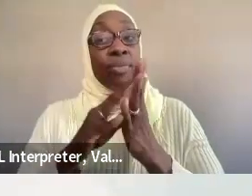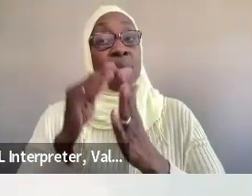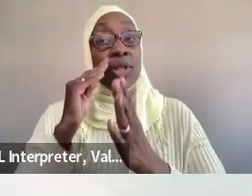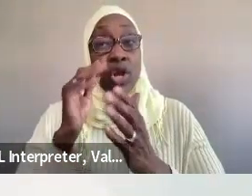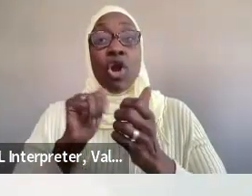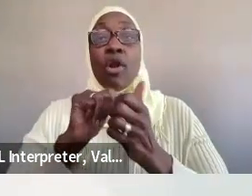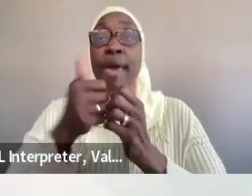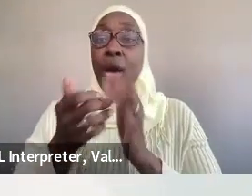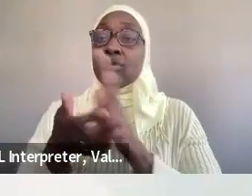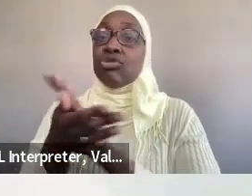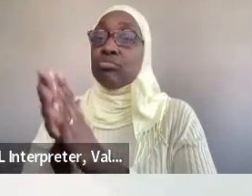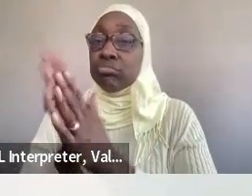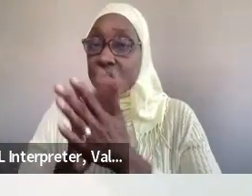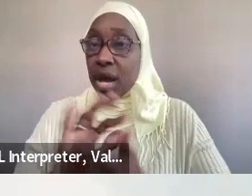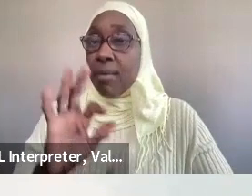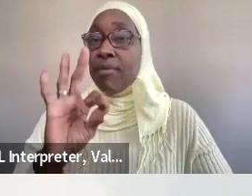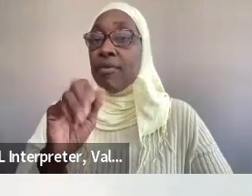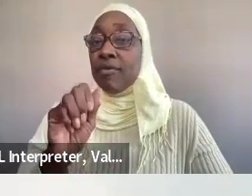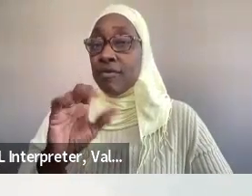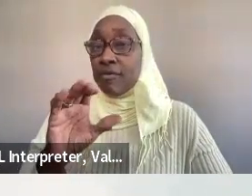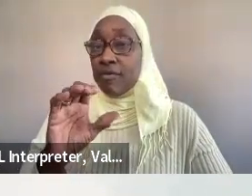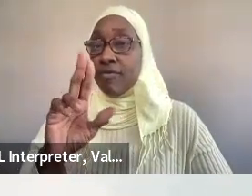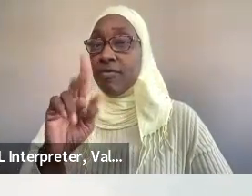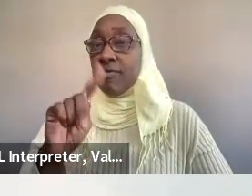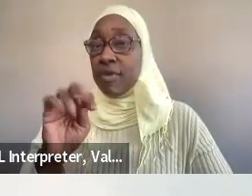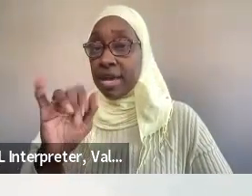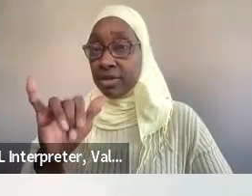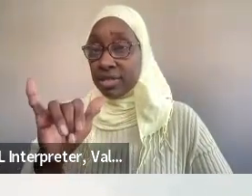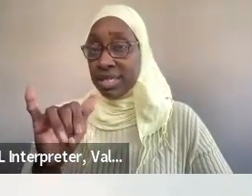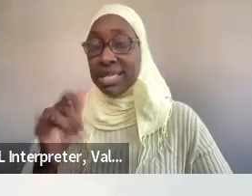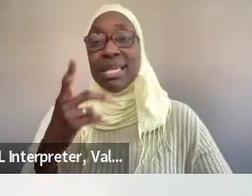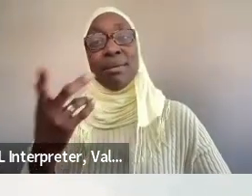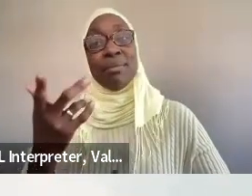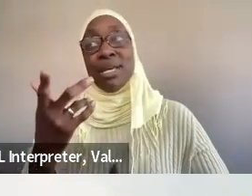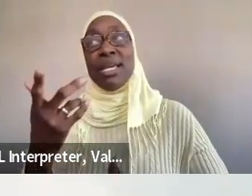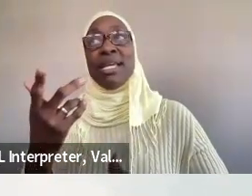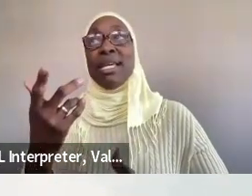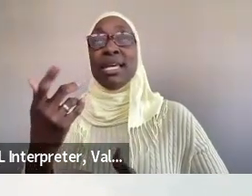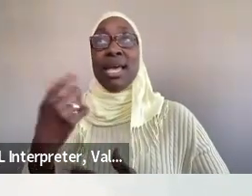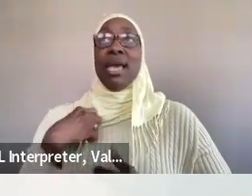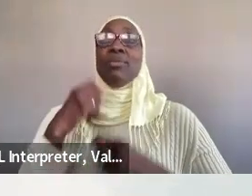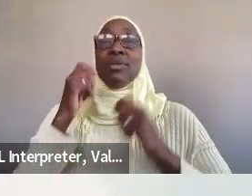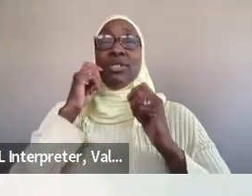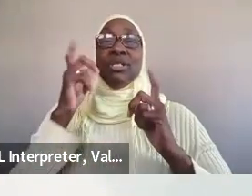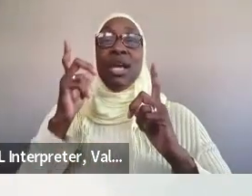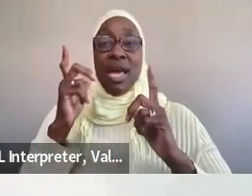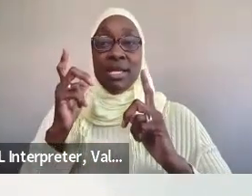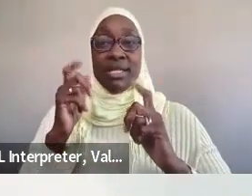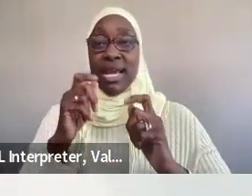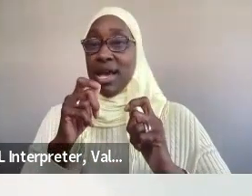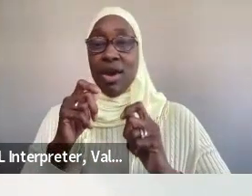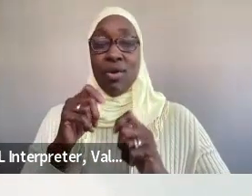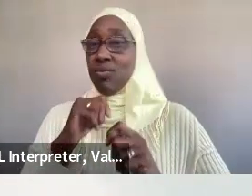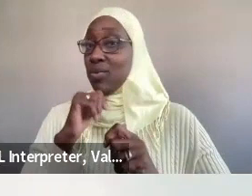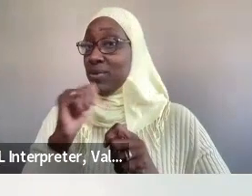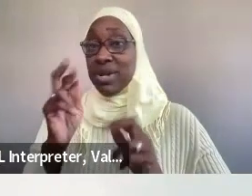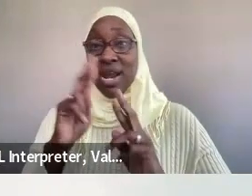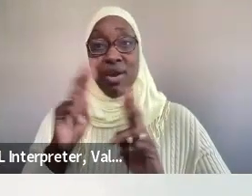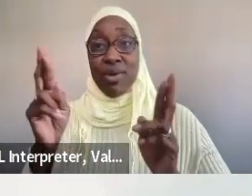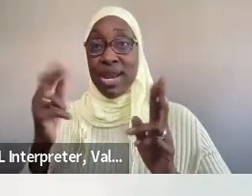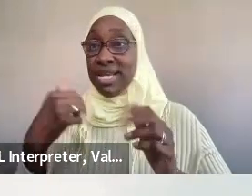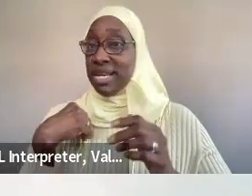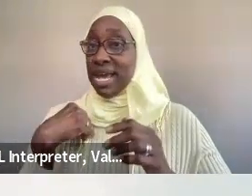quite surprising to me how unprepared we were to have a faculty member who was disabled. And I thought that